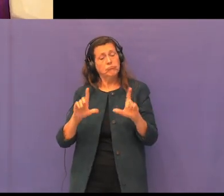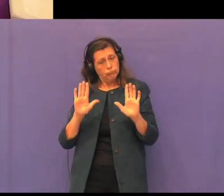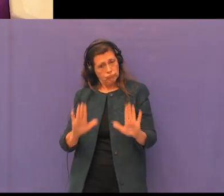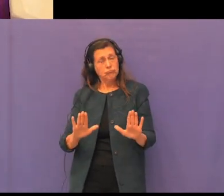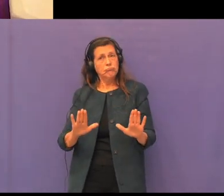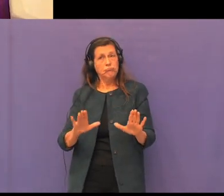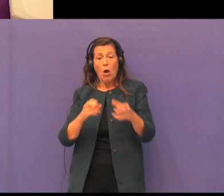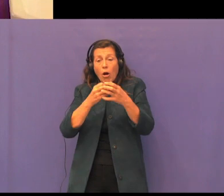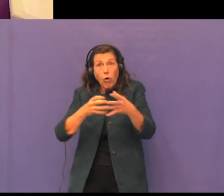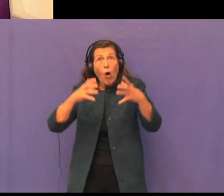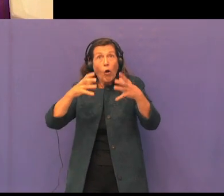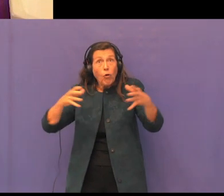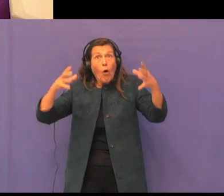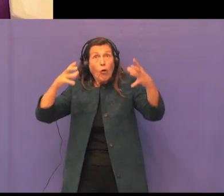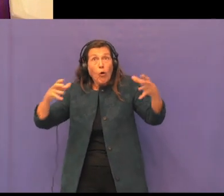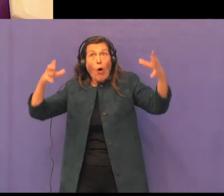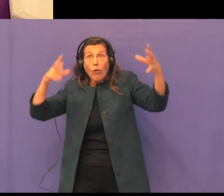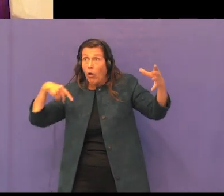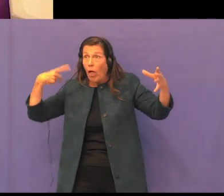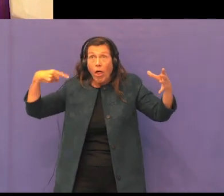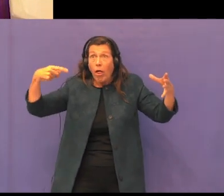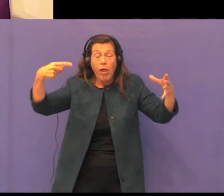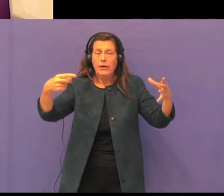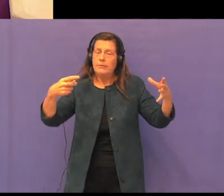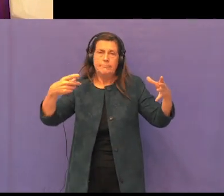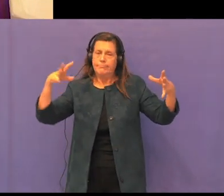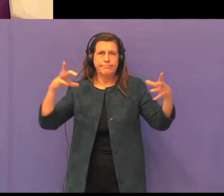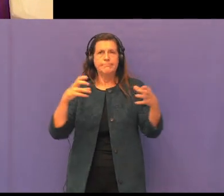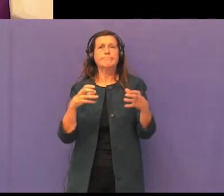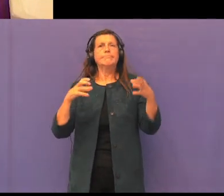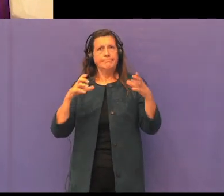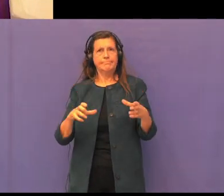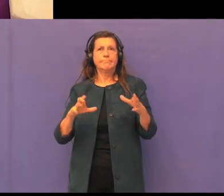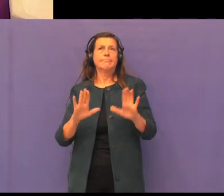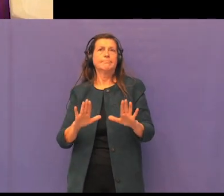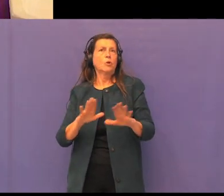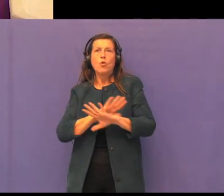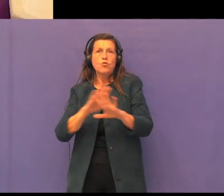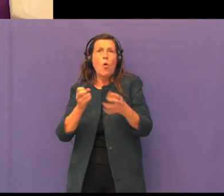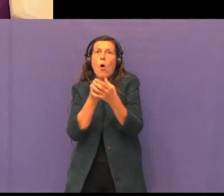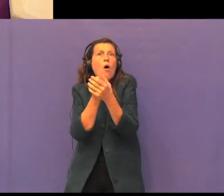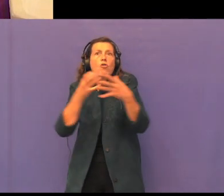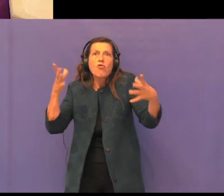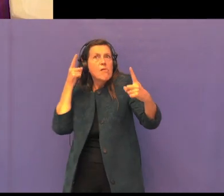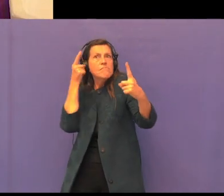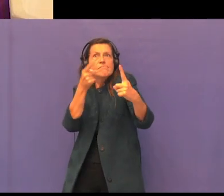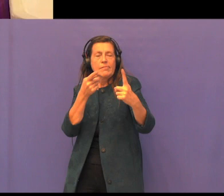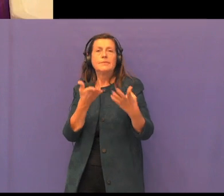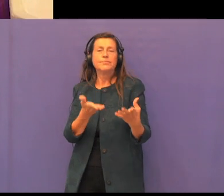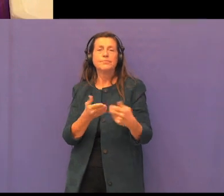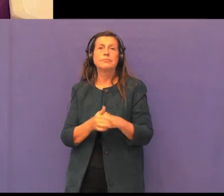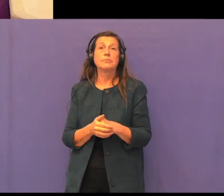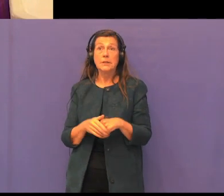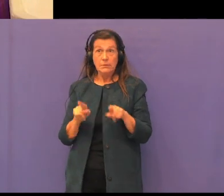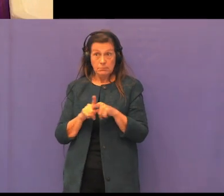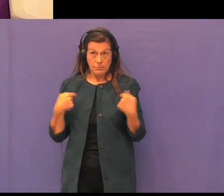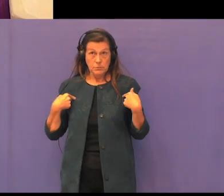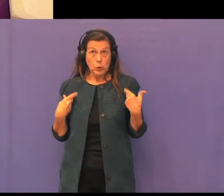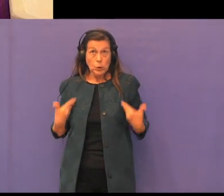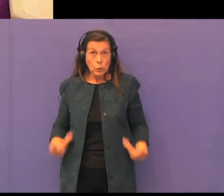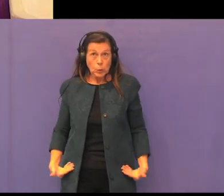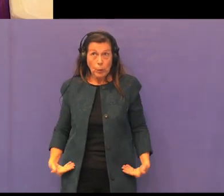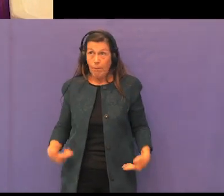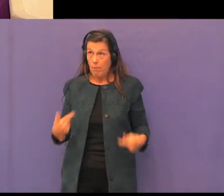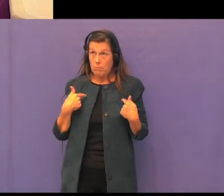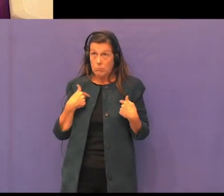that. And to what extent are we kind of anthropologically prepared for the kinds of shifts in corporate and business practice that